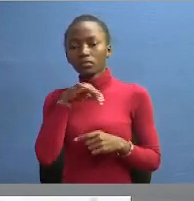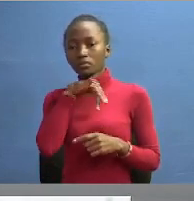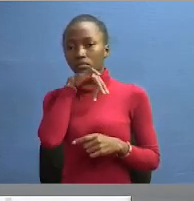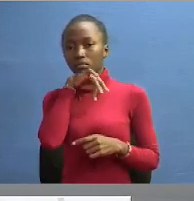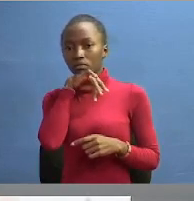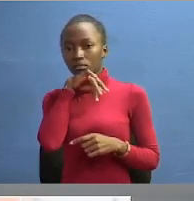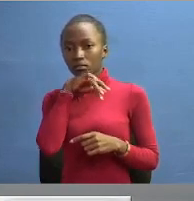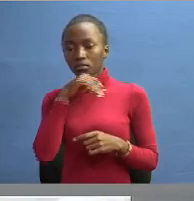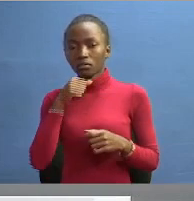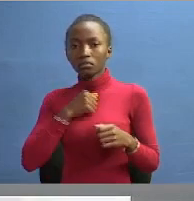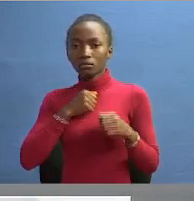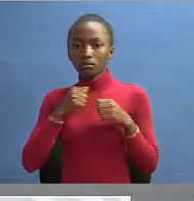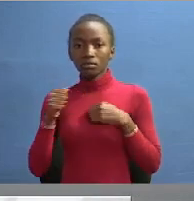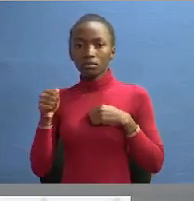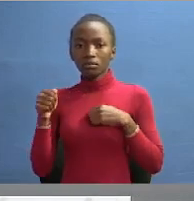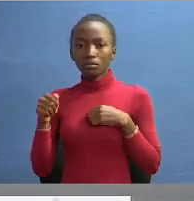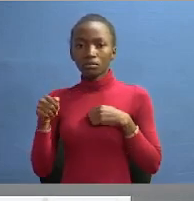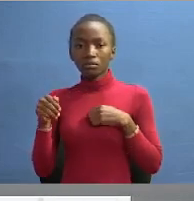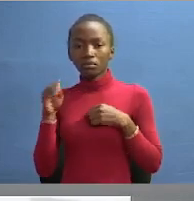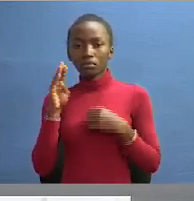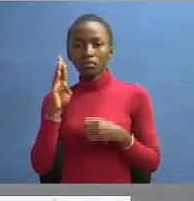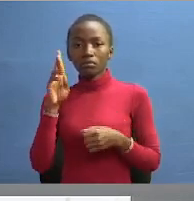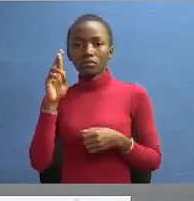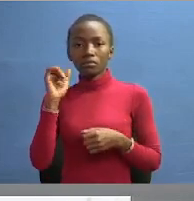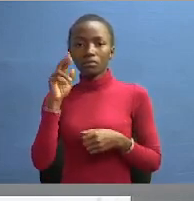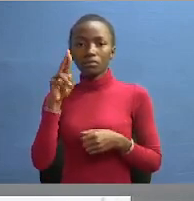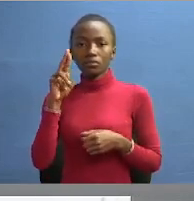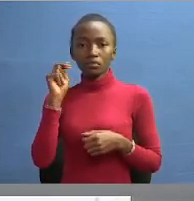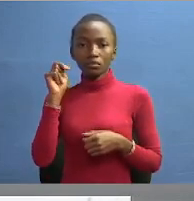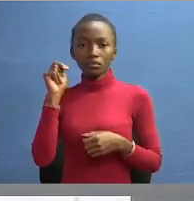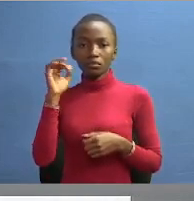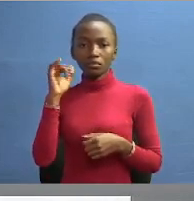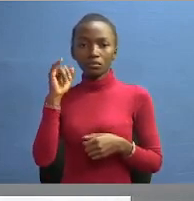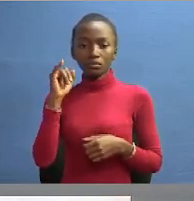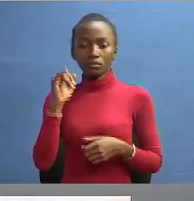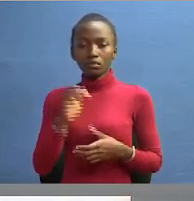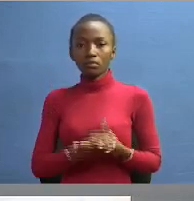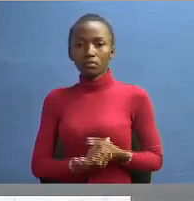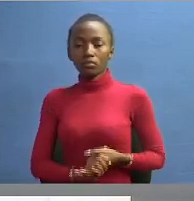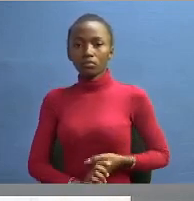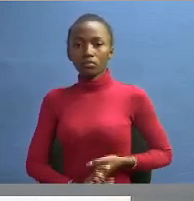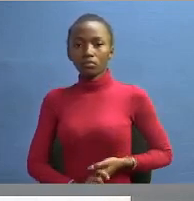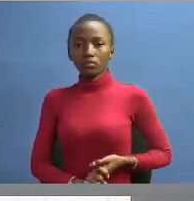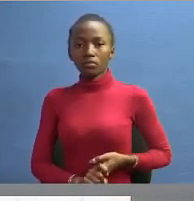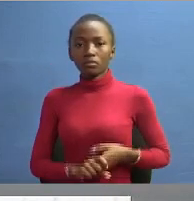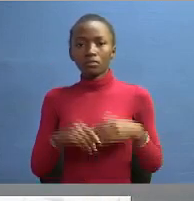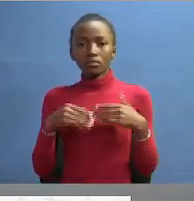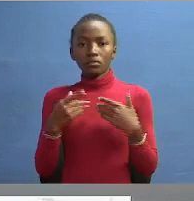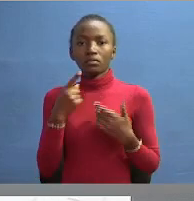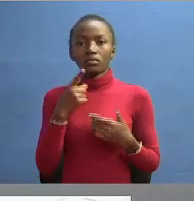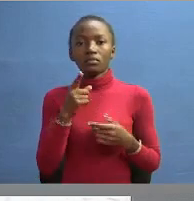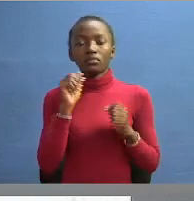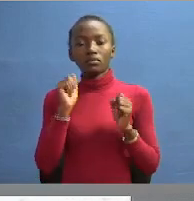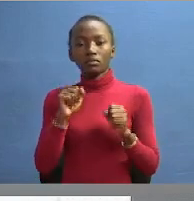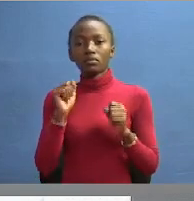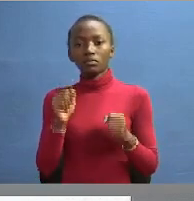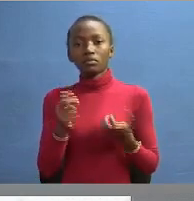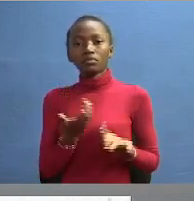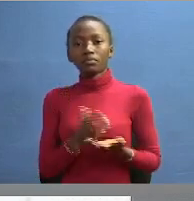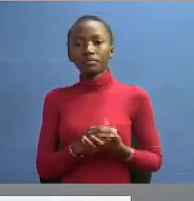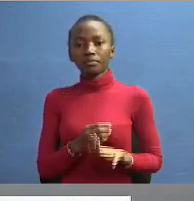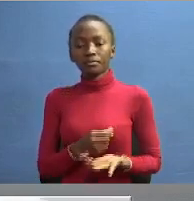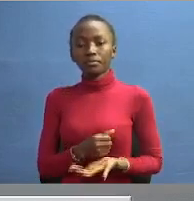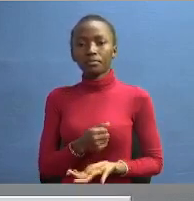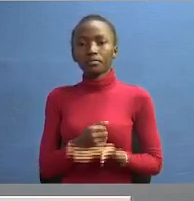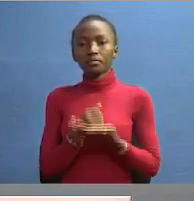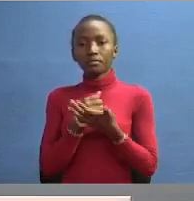the countries that are within the East African bloc can join hands? Is there, I mean, how can they also engage, apart from leaving it to the